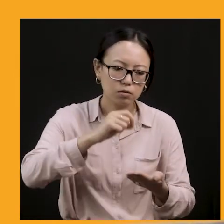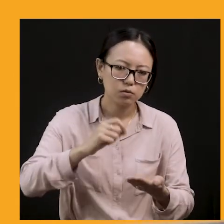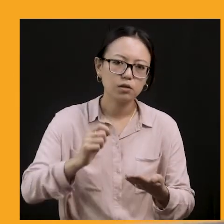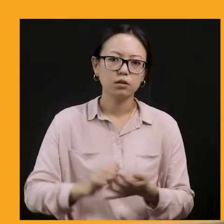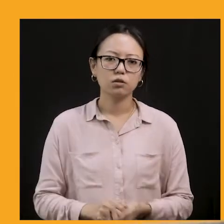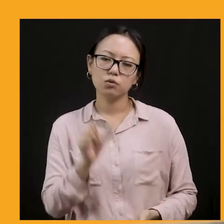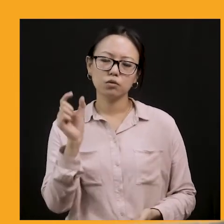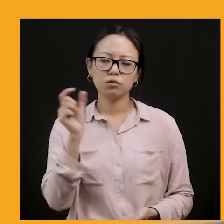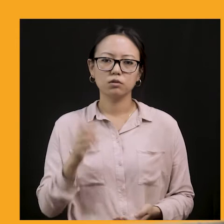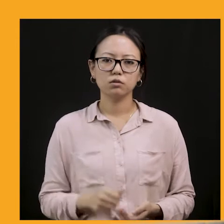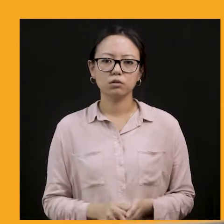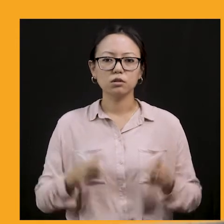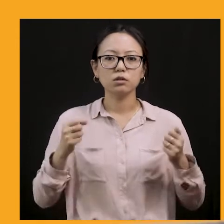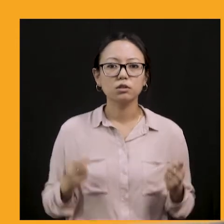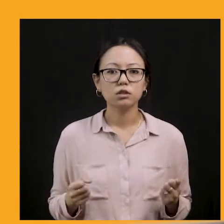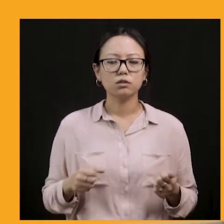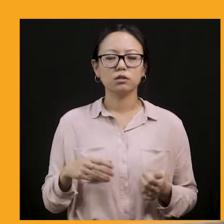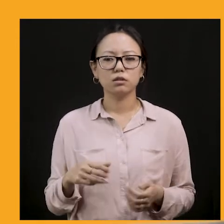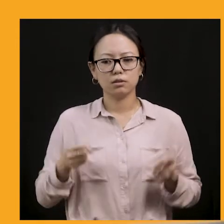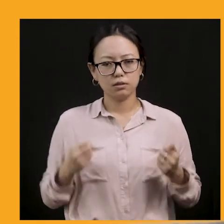right? Chair is where we sit.